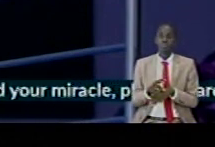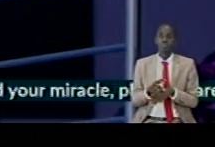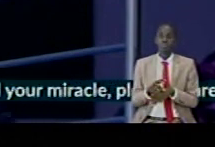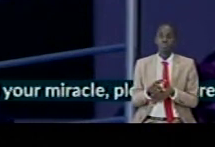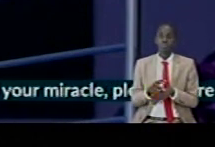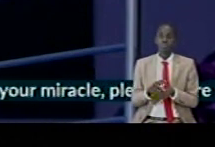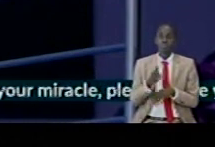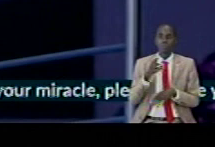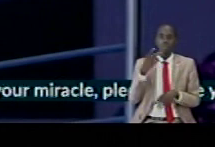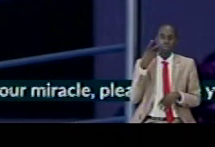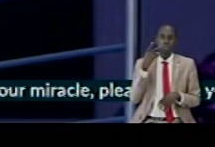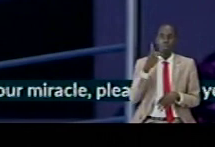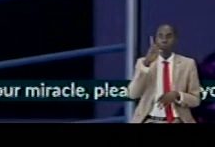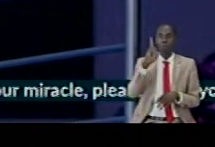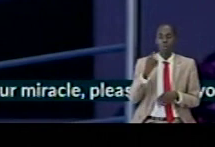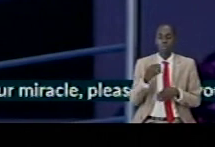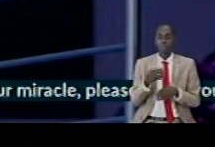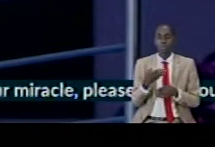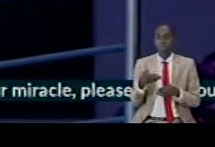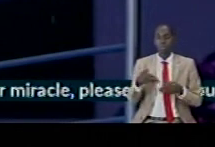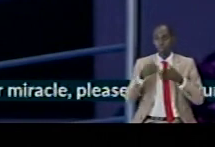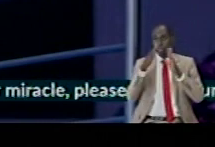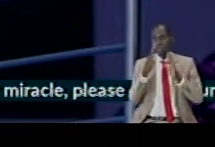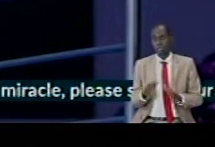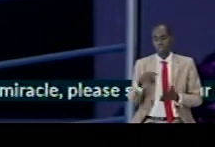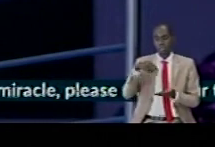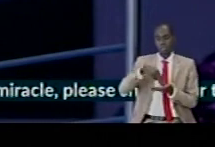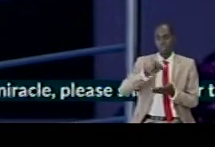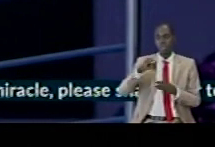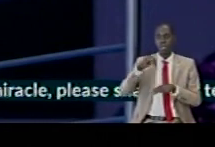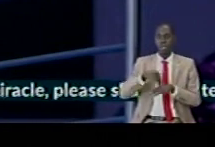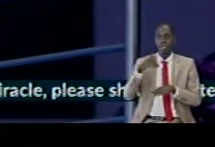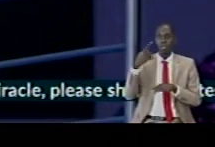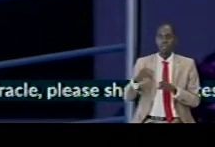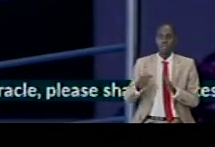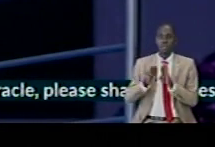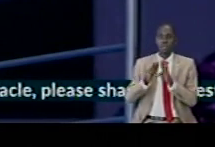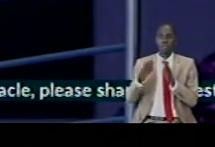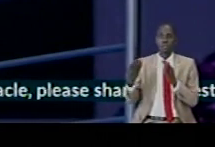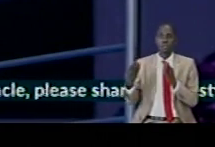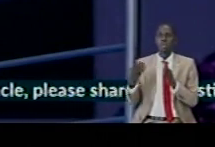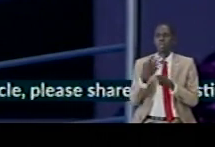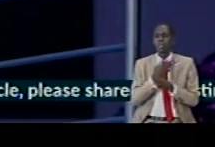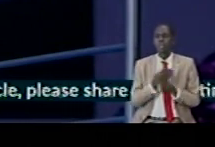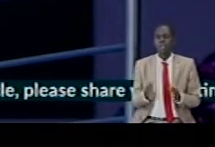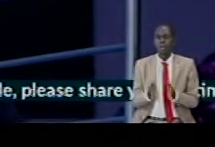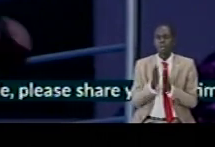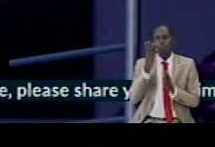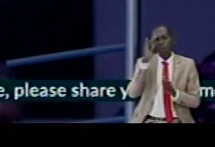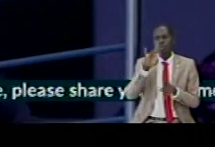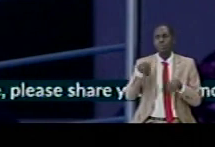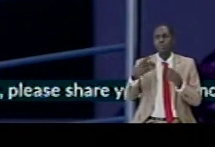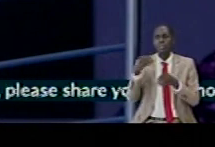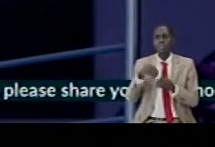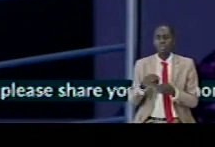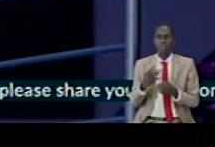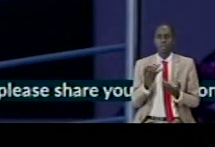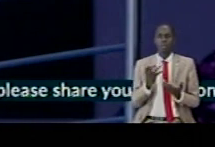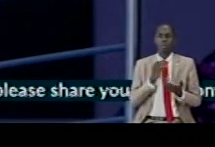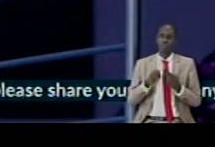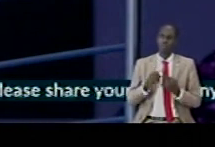I saw one usher standing at the exit door. So he was challenging me that what did I want to enter? I said I want to go and meet Pastor